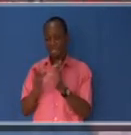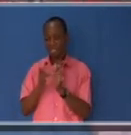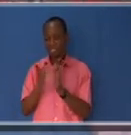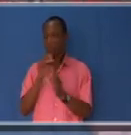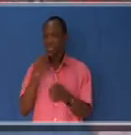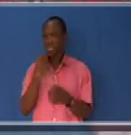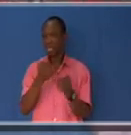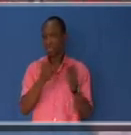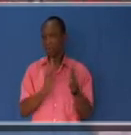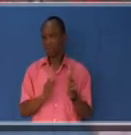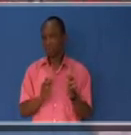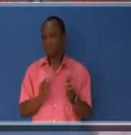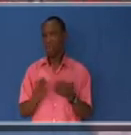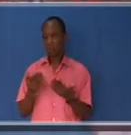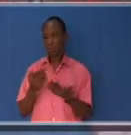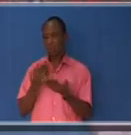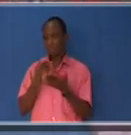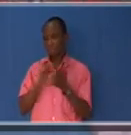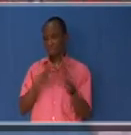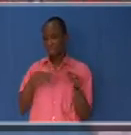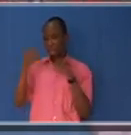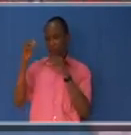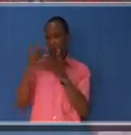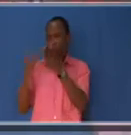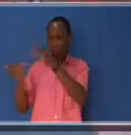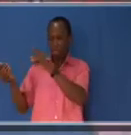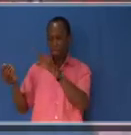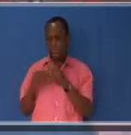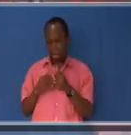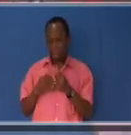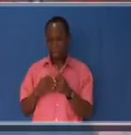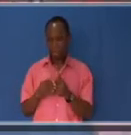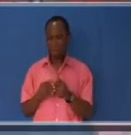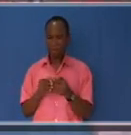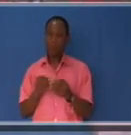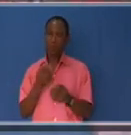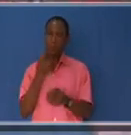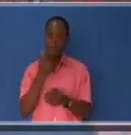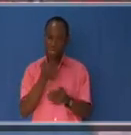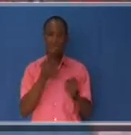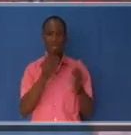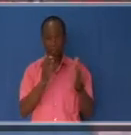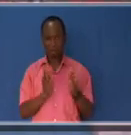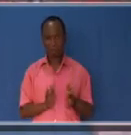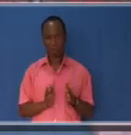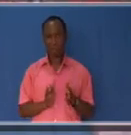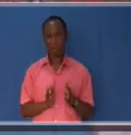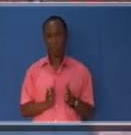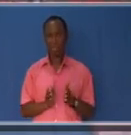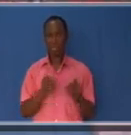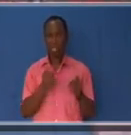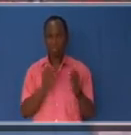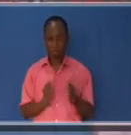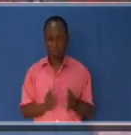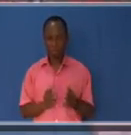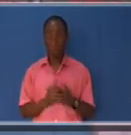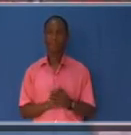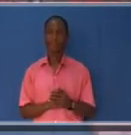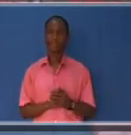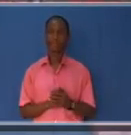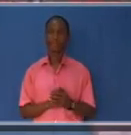these words of God put in the mouth of Jesus and tell the apostles. So you see that the